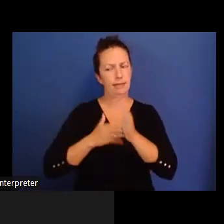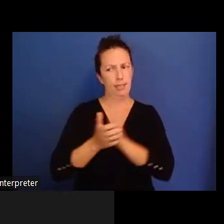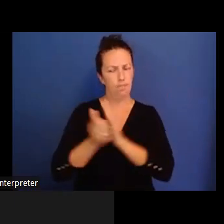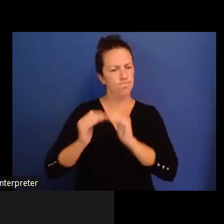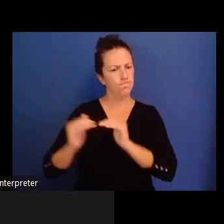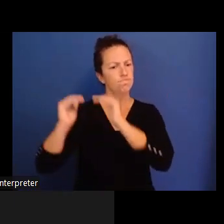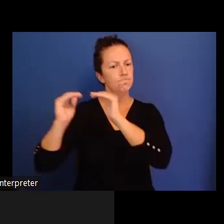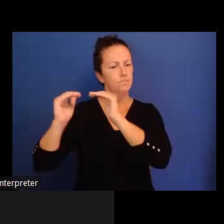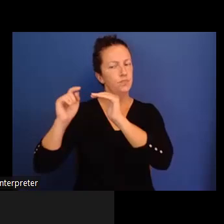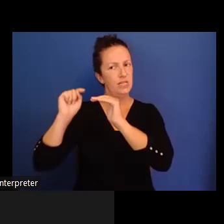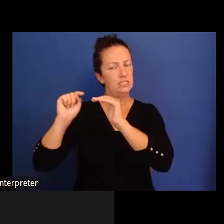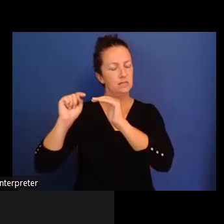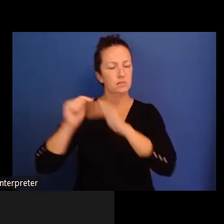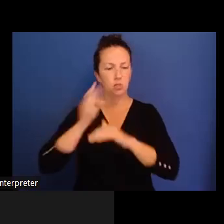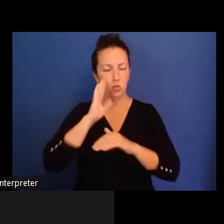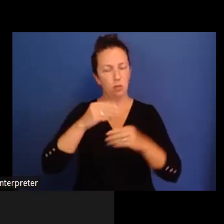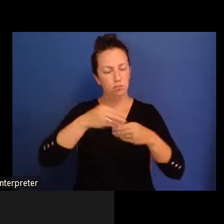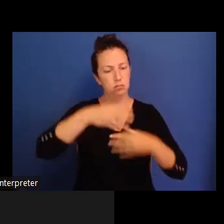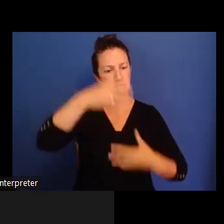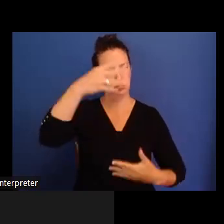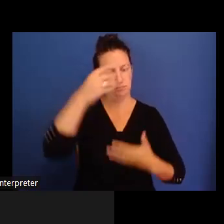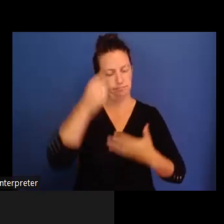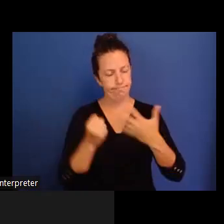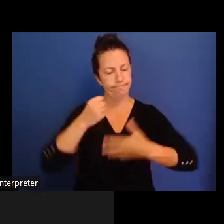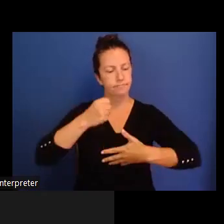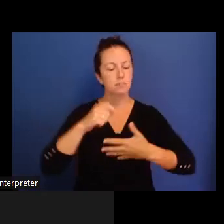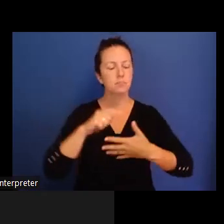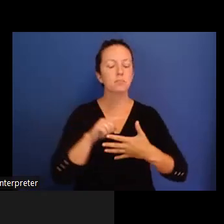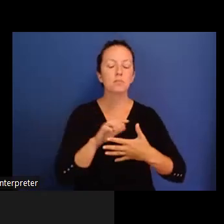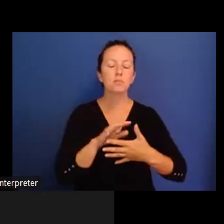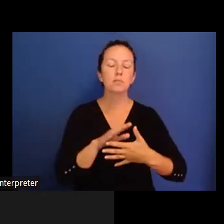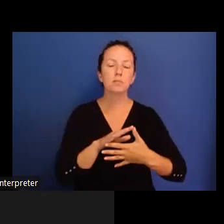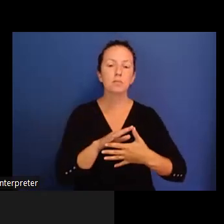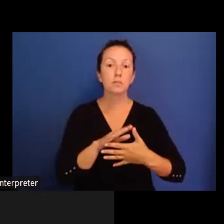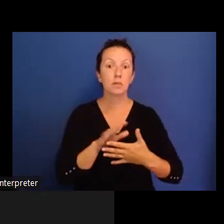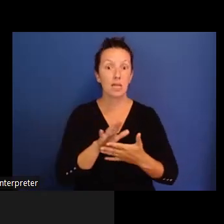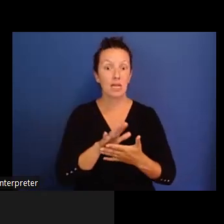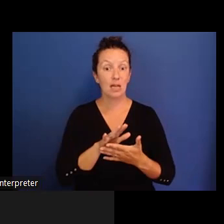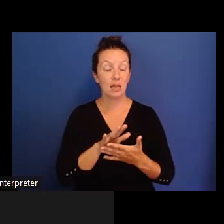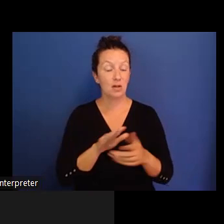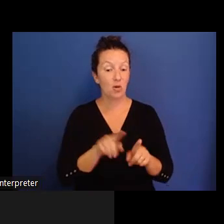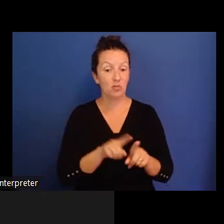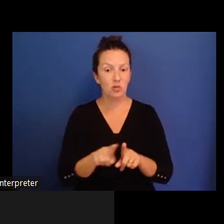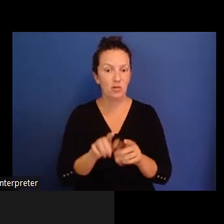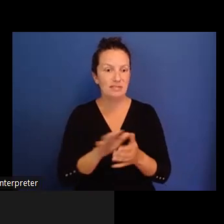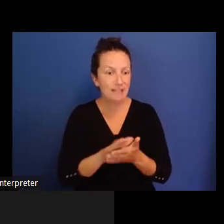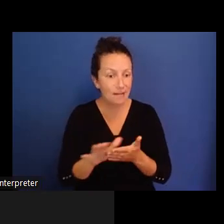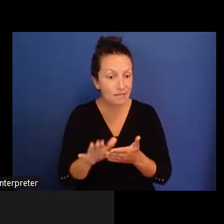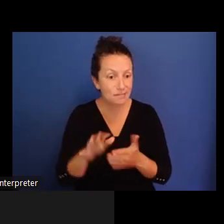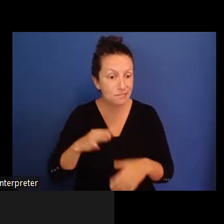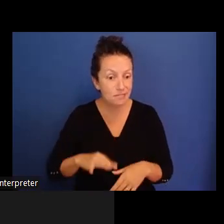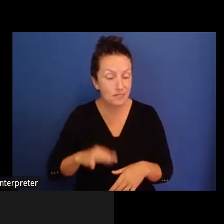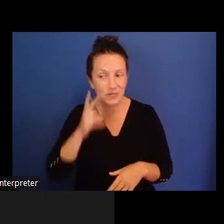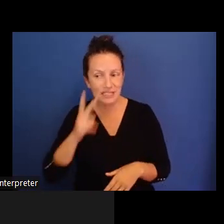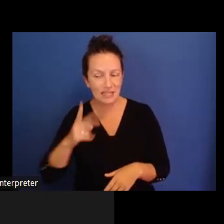And the really nice thing about that is that there's also a PDF document that's generated